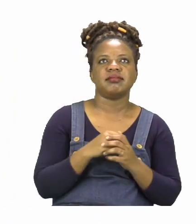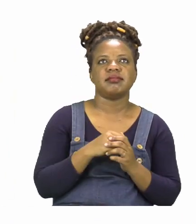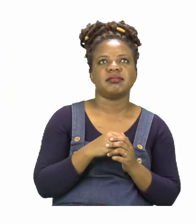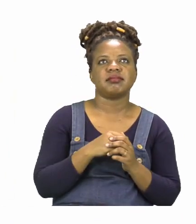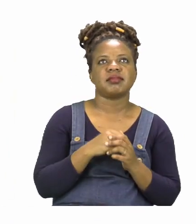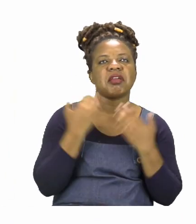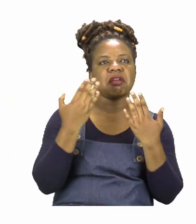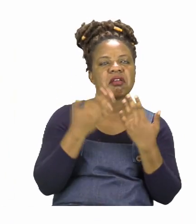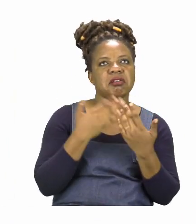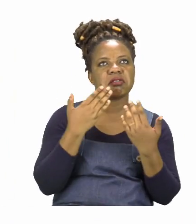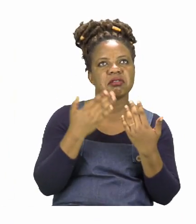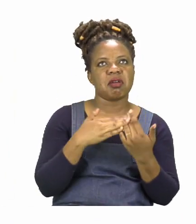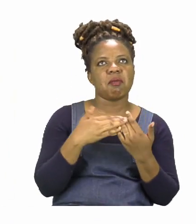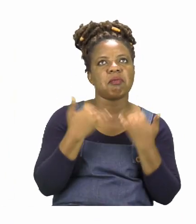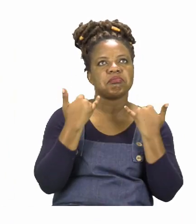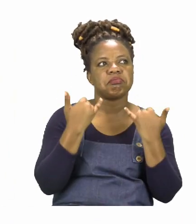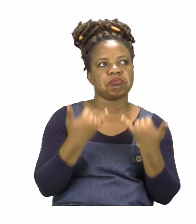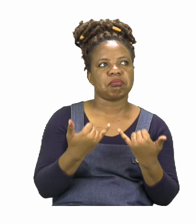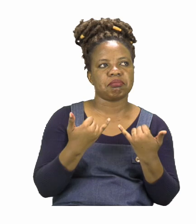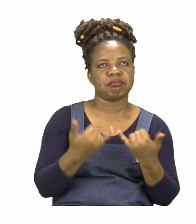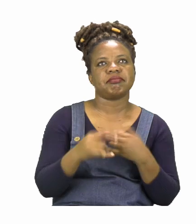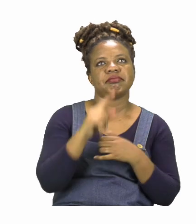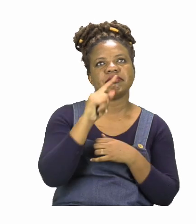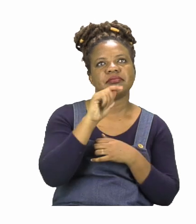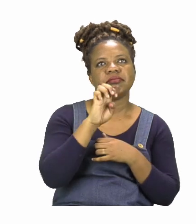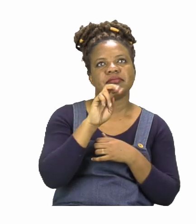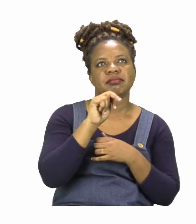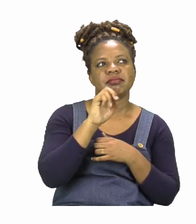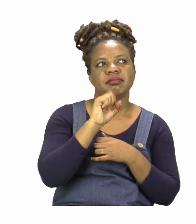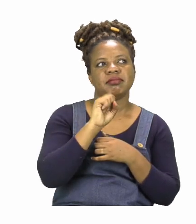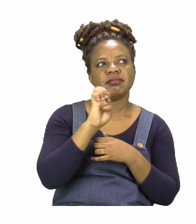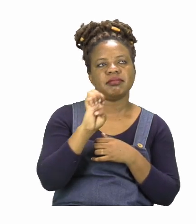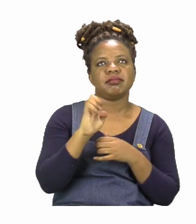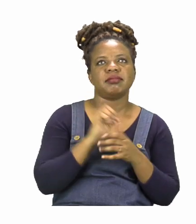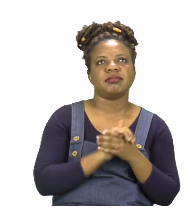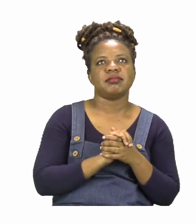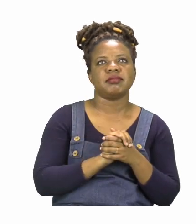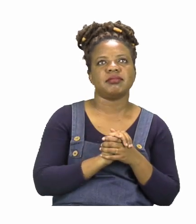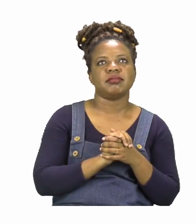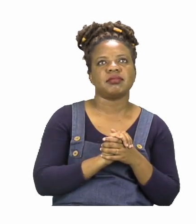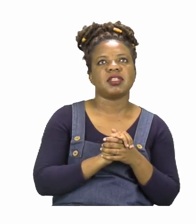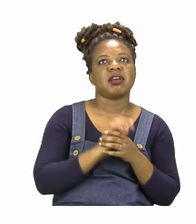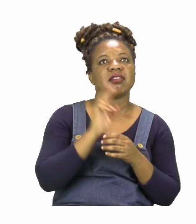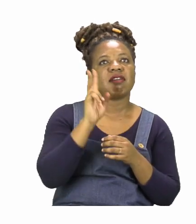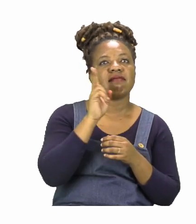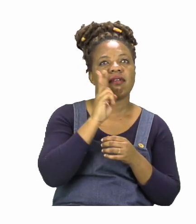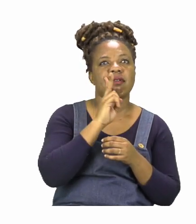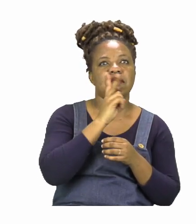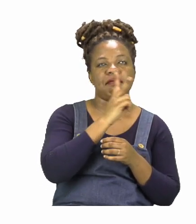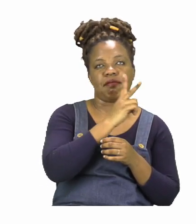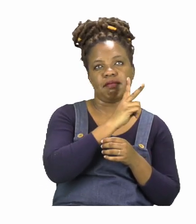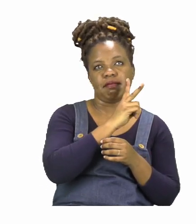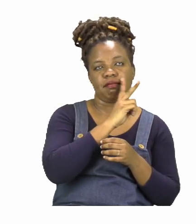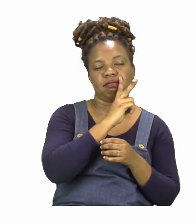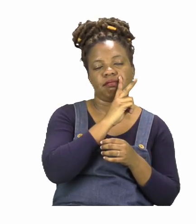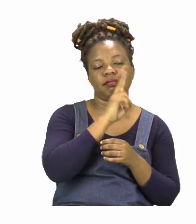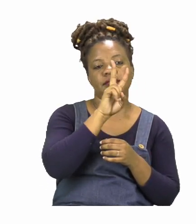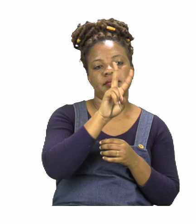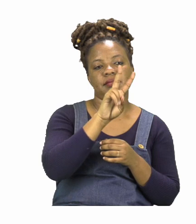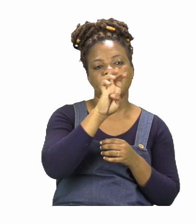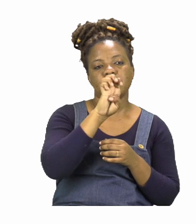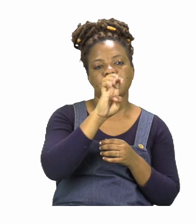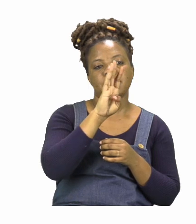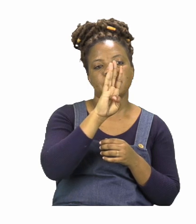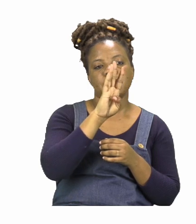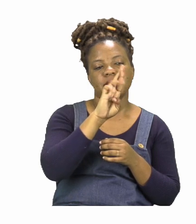simple present tense. Now, these are words that are verbs, and remember, a verb is a doing word.